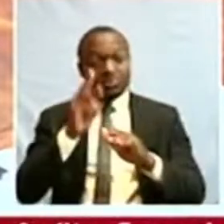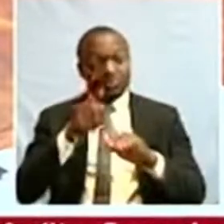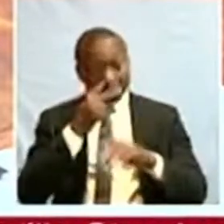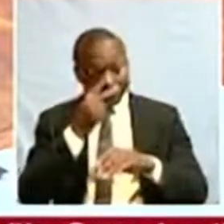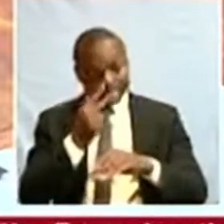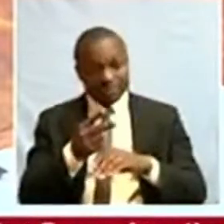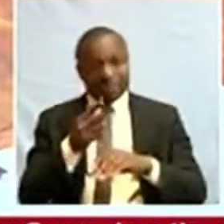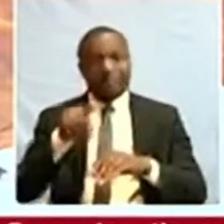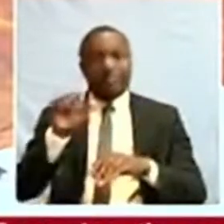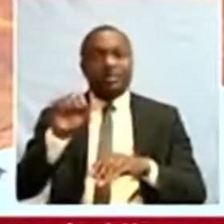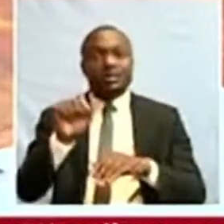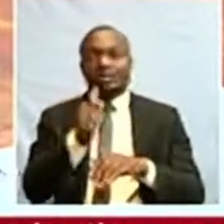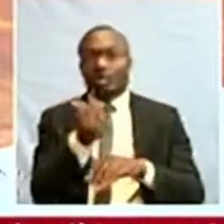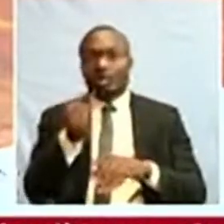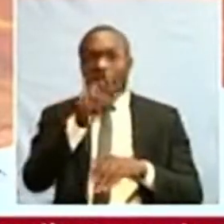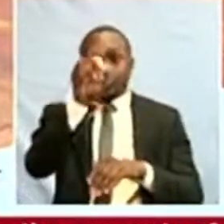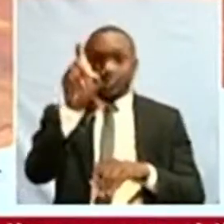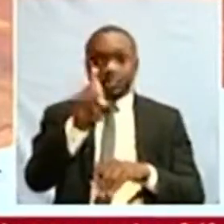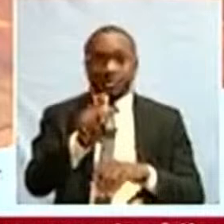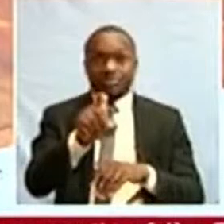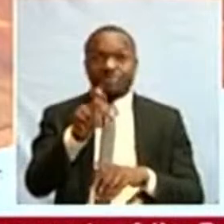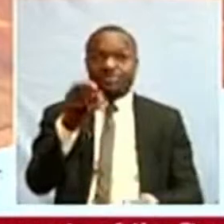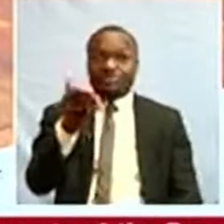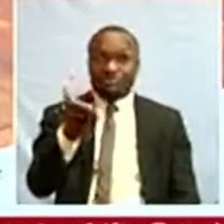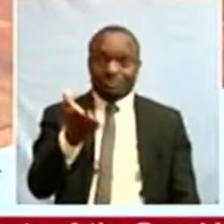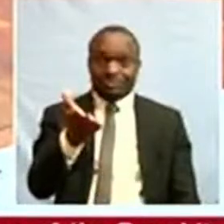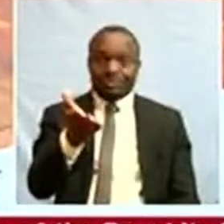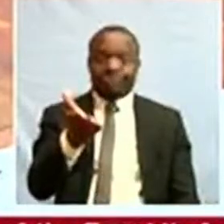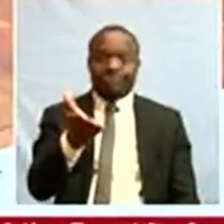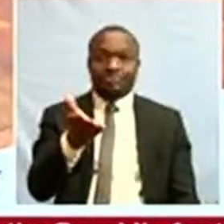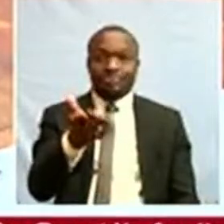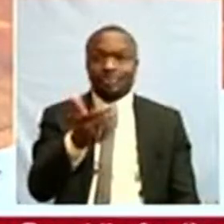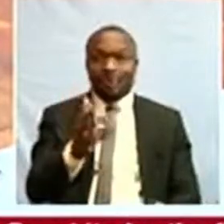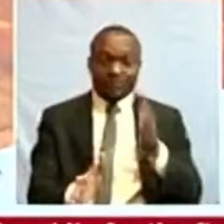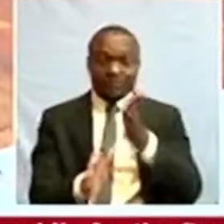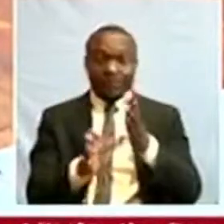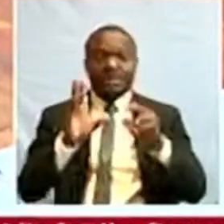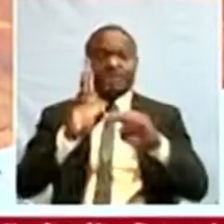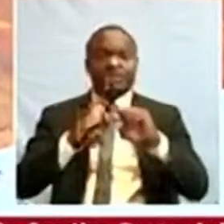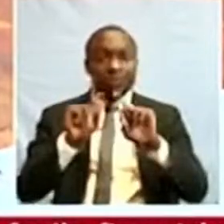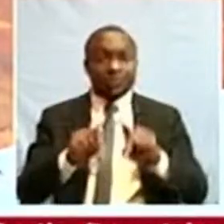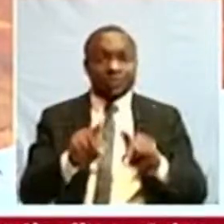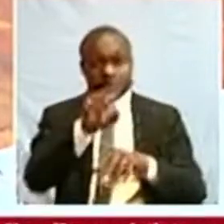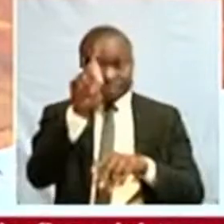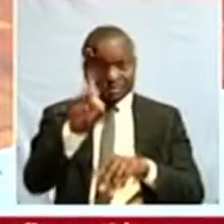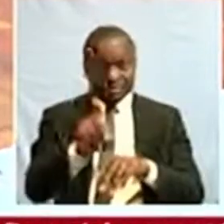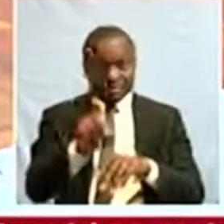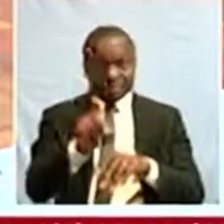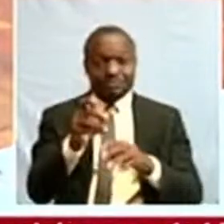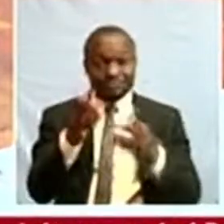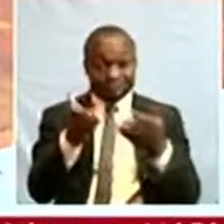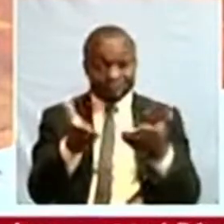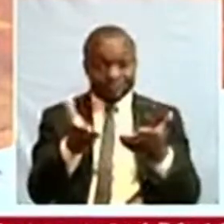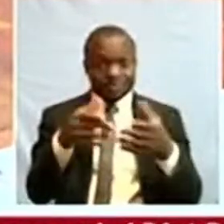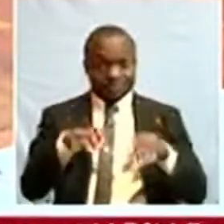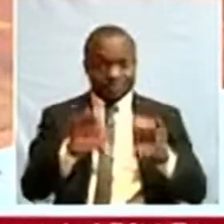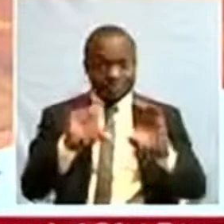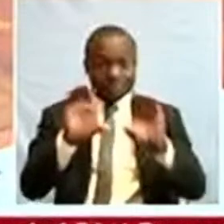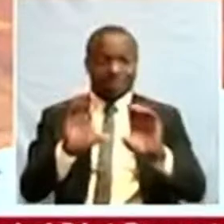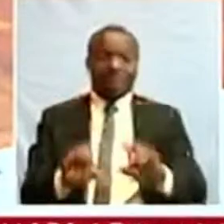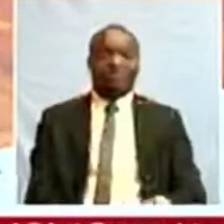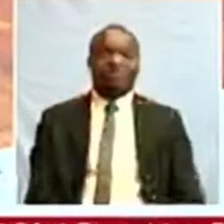PS is a question from Honorable Mwila, and also there's Vice Chair's question. I don't know if someone has answered it. You can proceed.